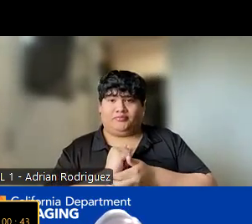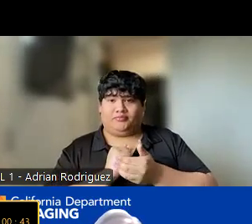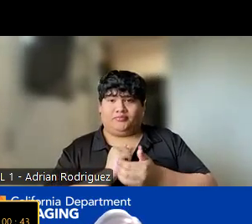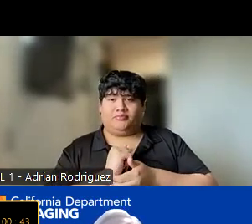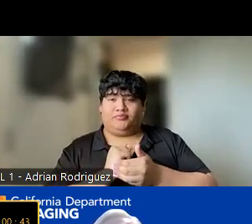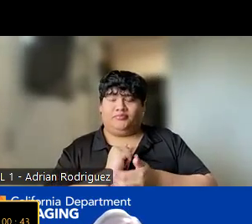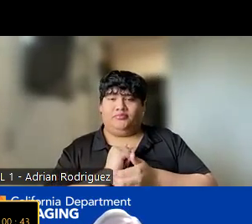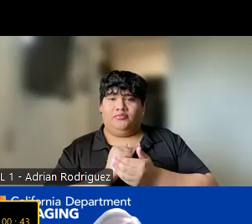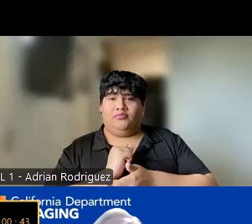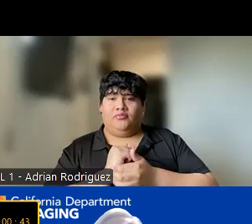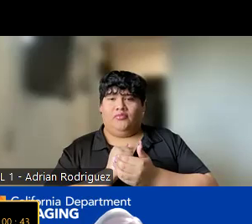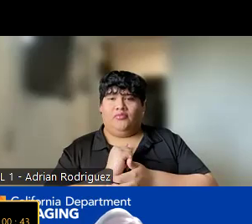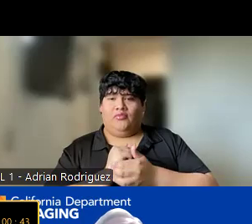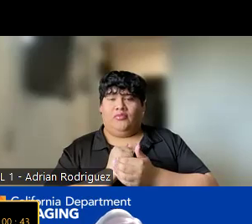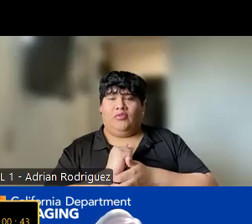Okay, we have